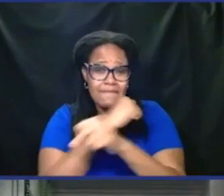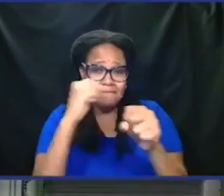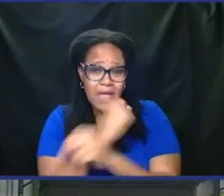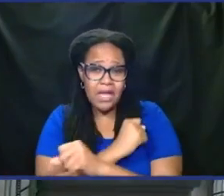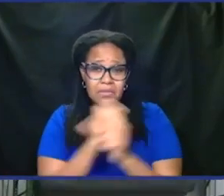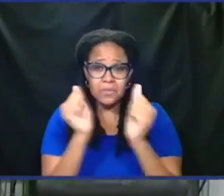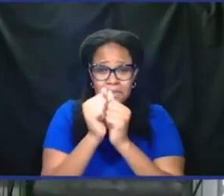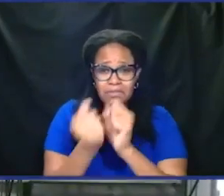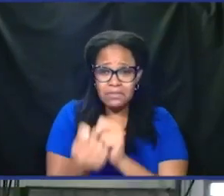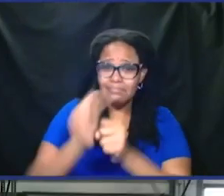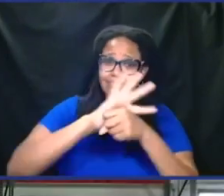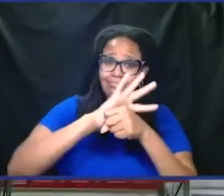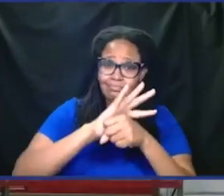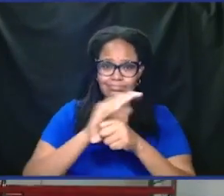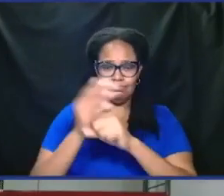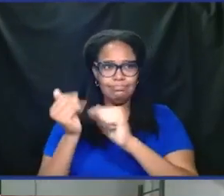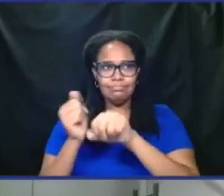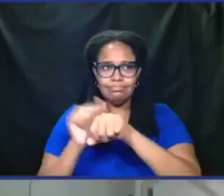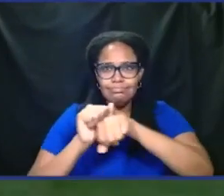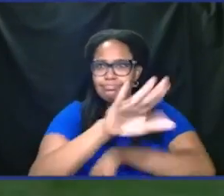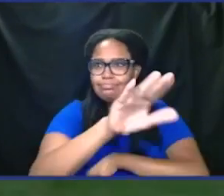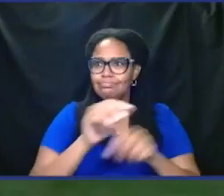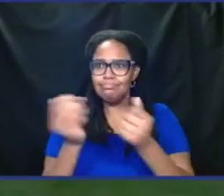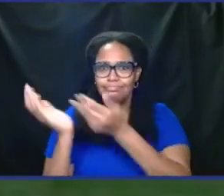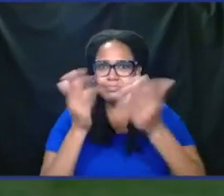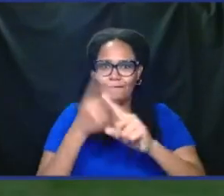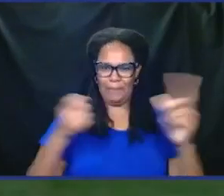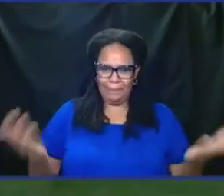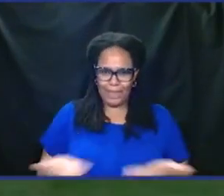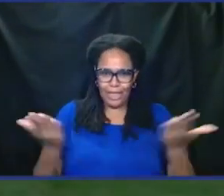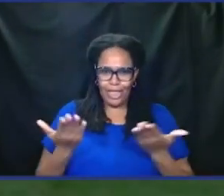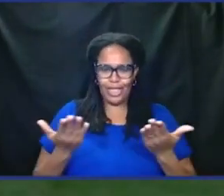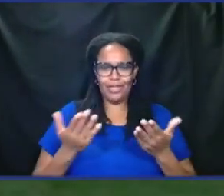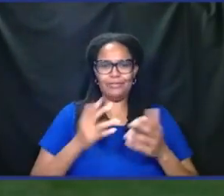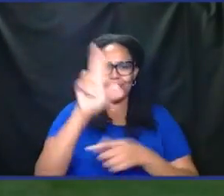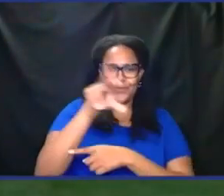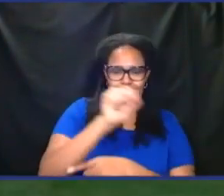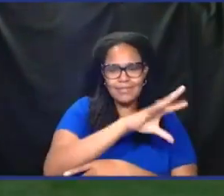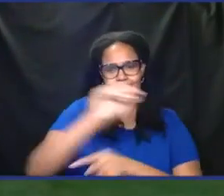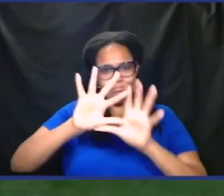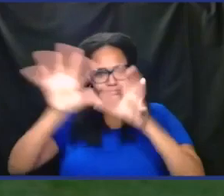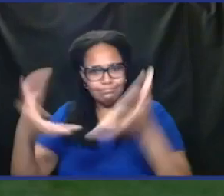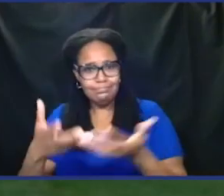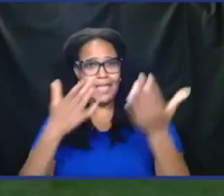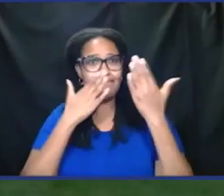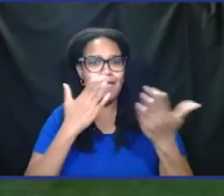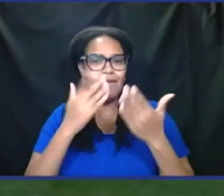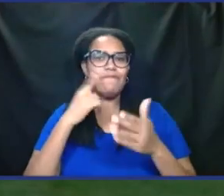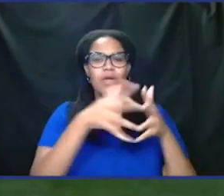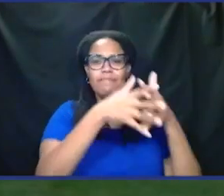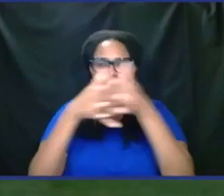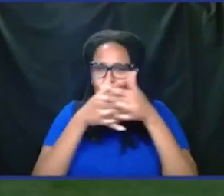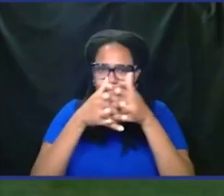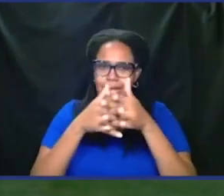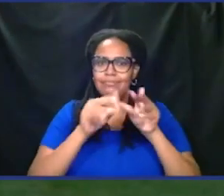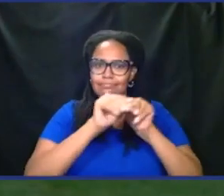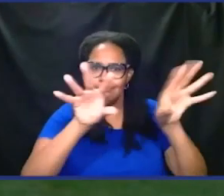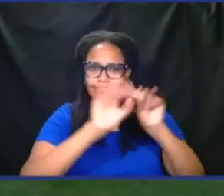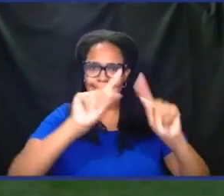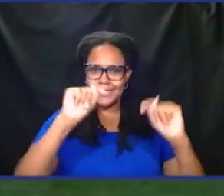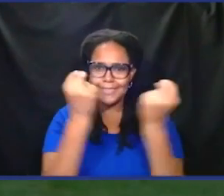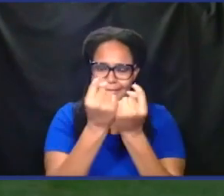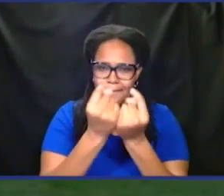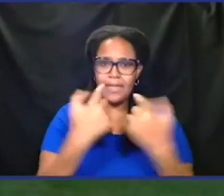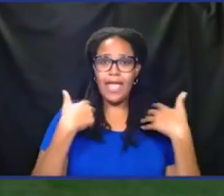across the United States and 20 countries around the world. Thanks to the Americares Distribution Center team, health workers around the world